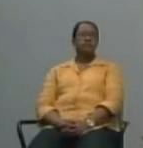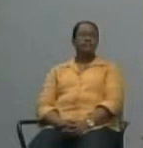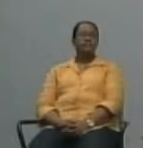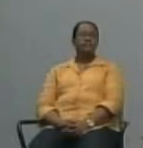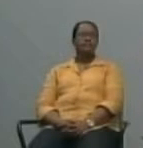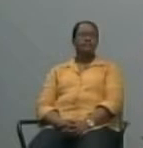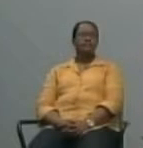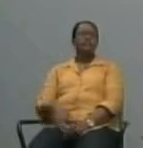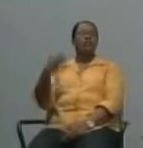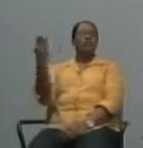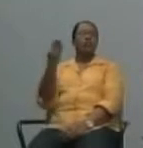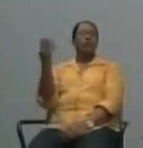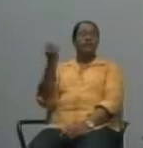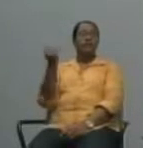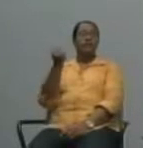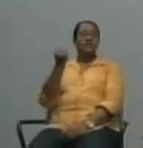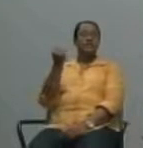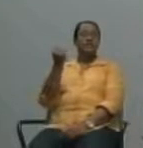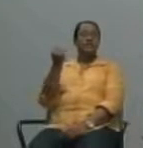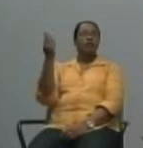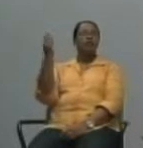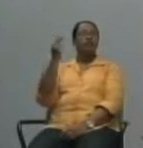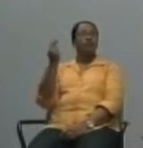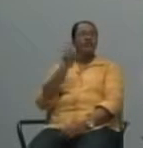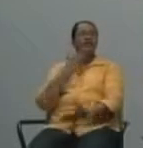Dear brothers and sisters, dear friends, good morning.